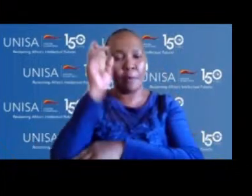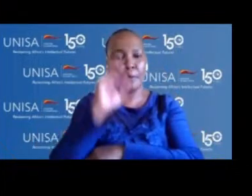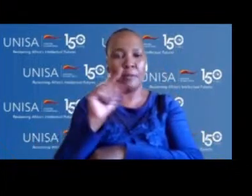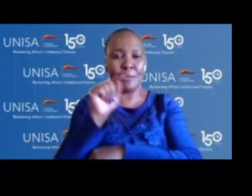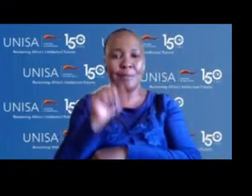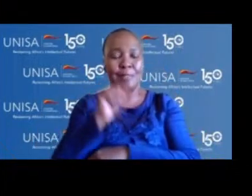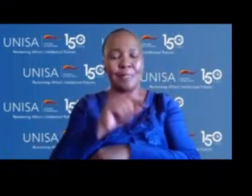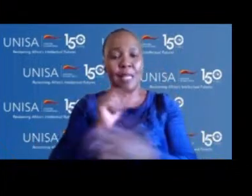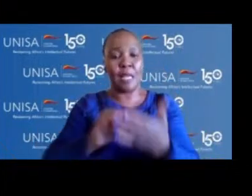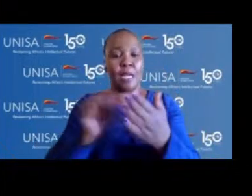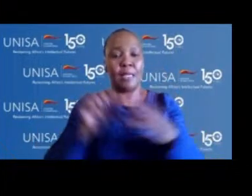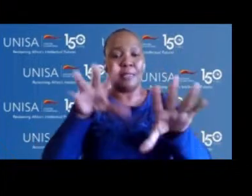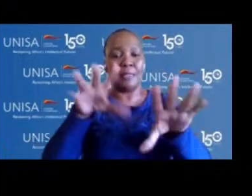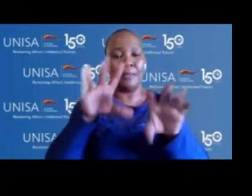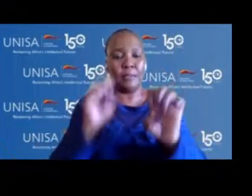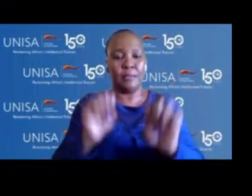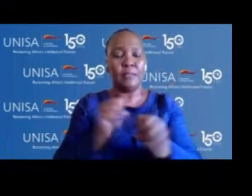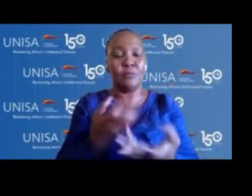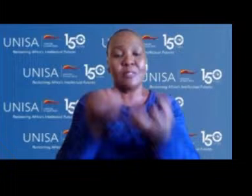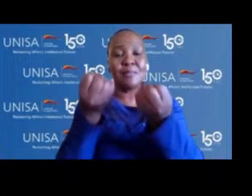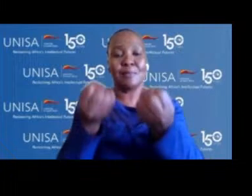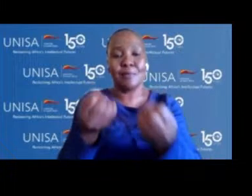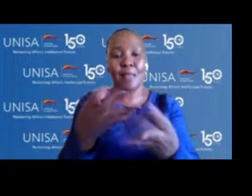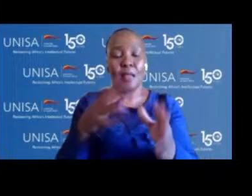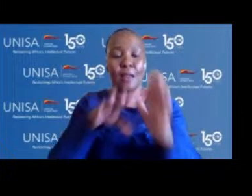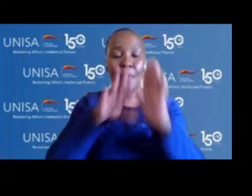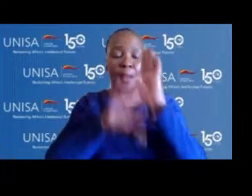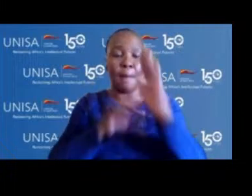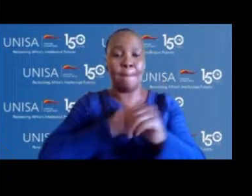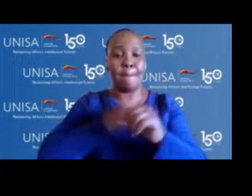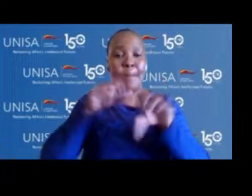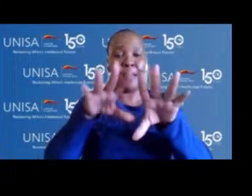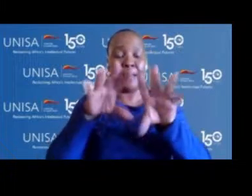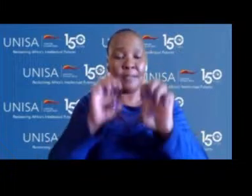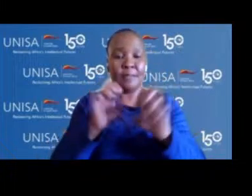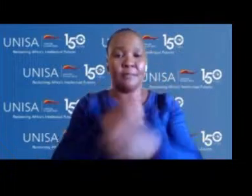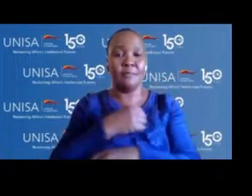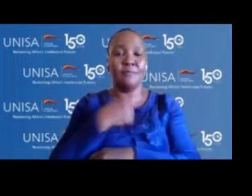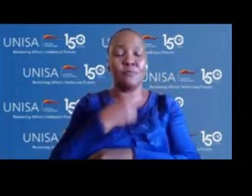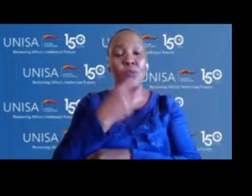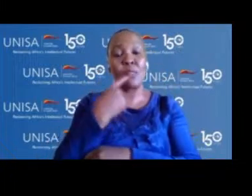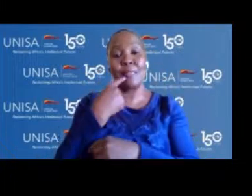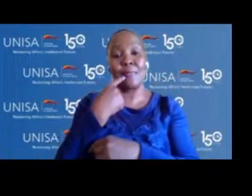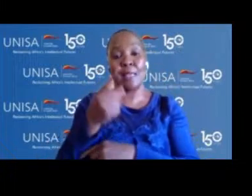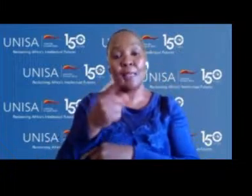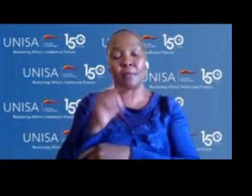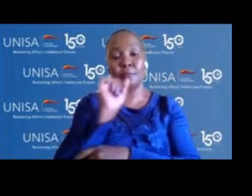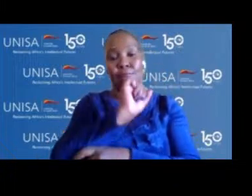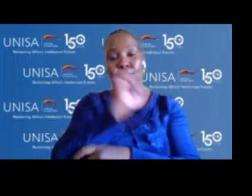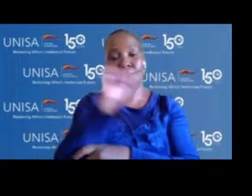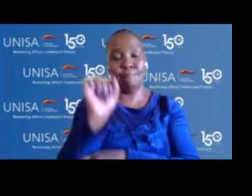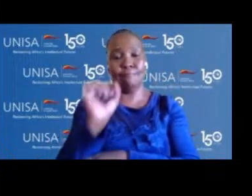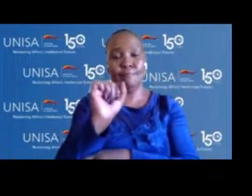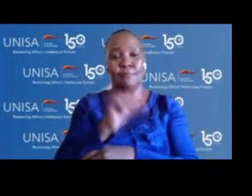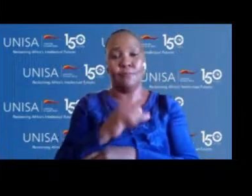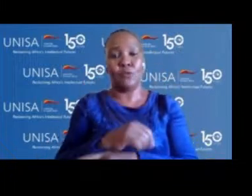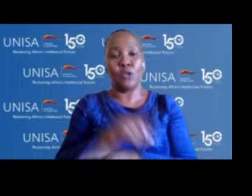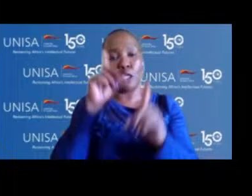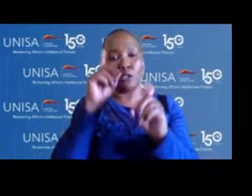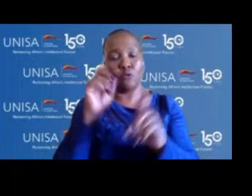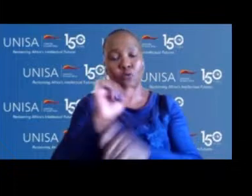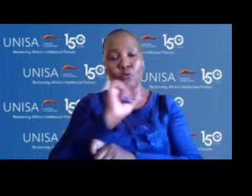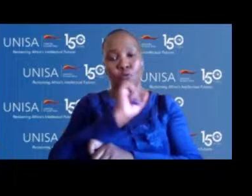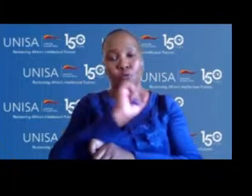exam, you're going to submit it under myExams, your answer, and you're going to take screenshots of